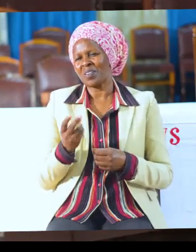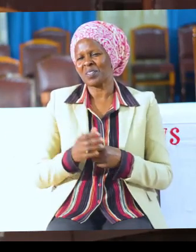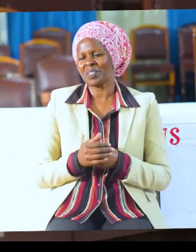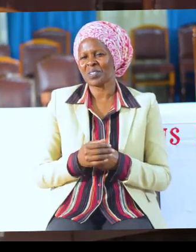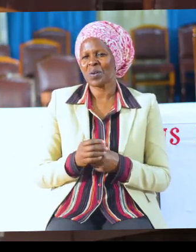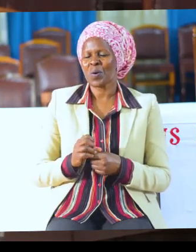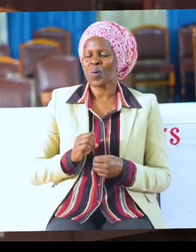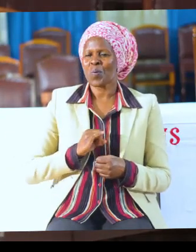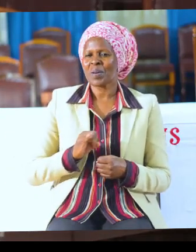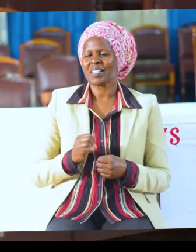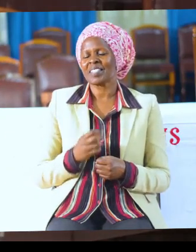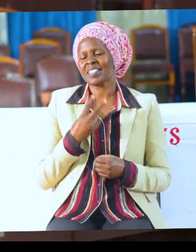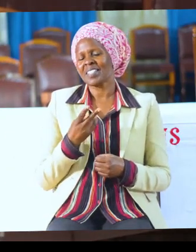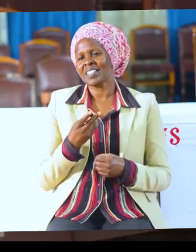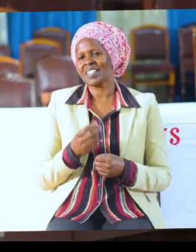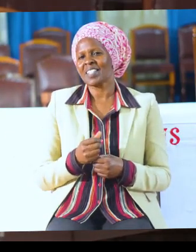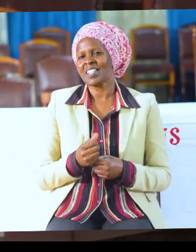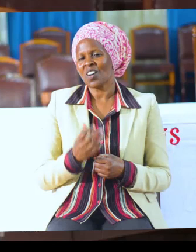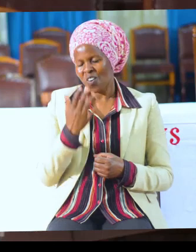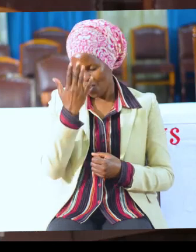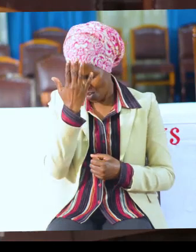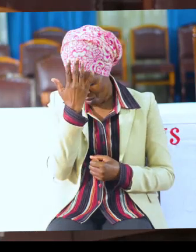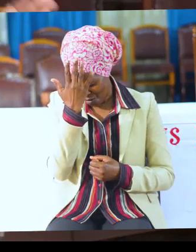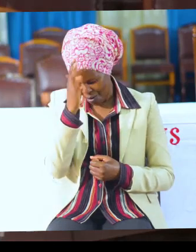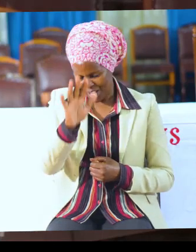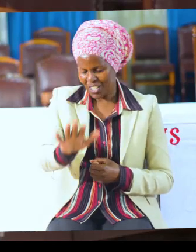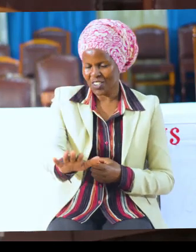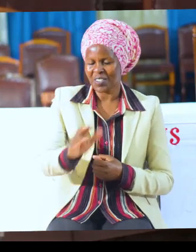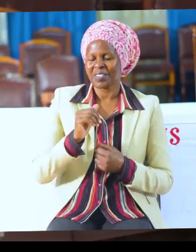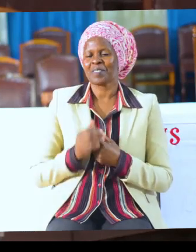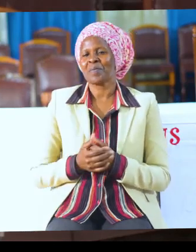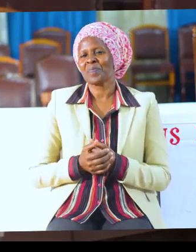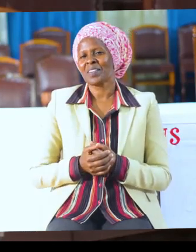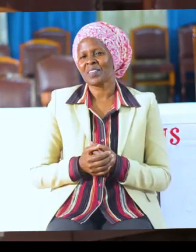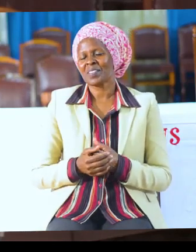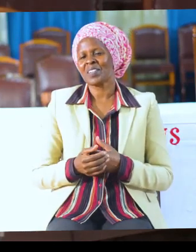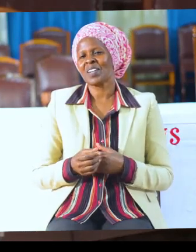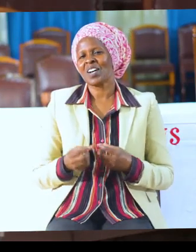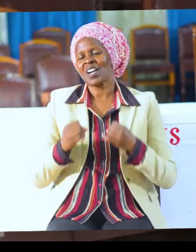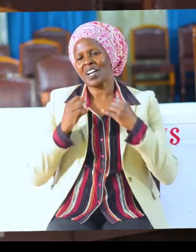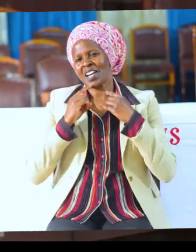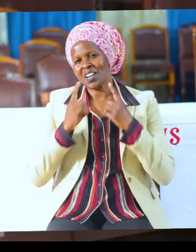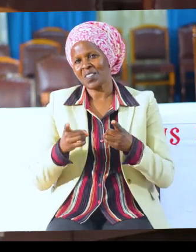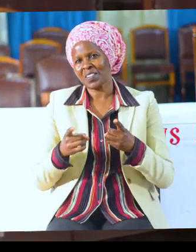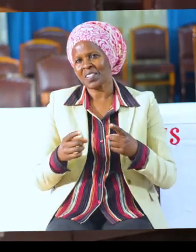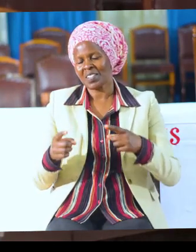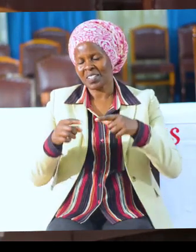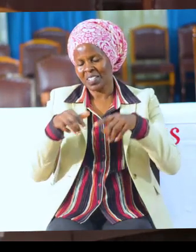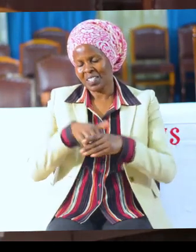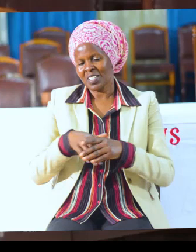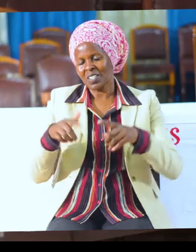again, we say during the confirmation before we are introduced into the Lord's